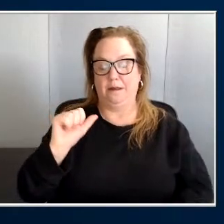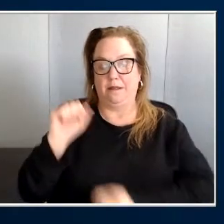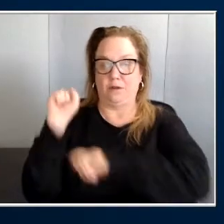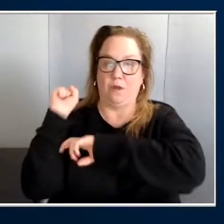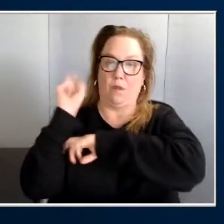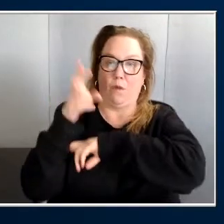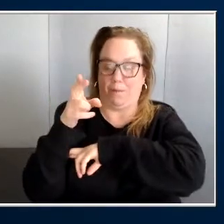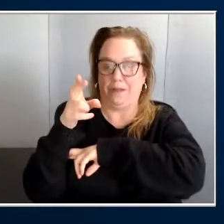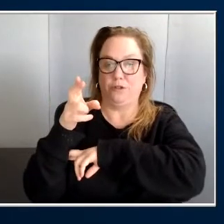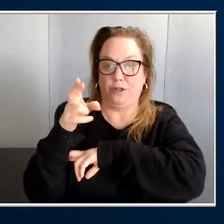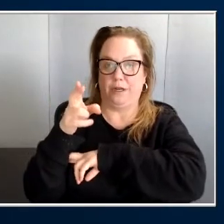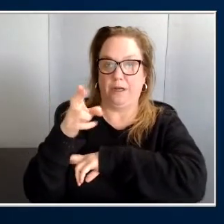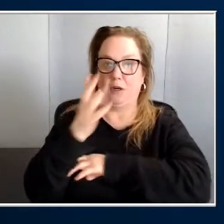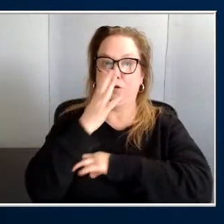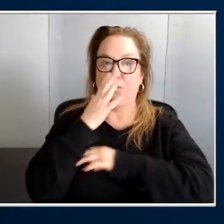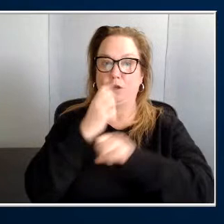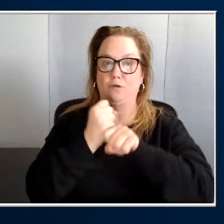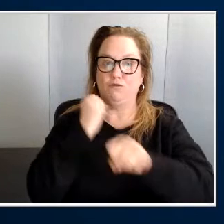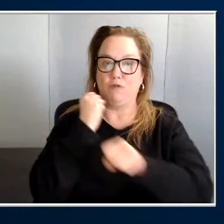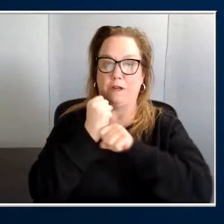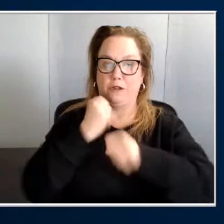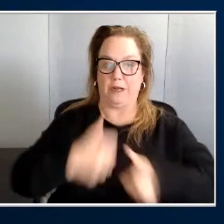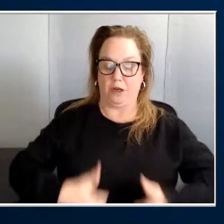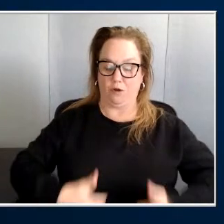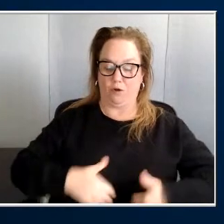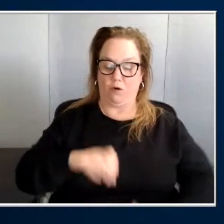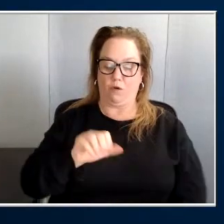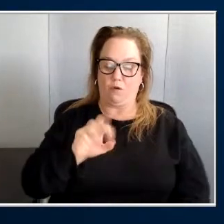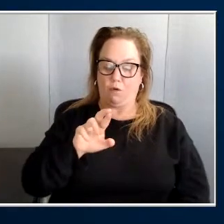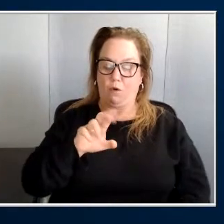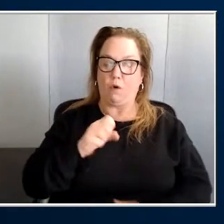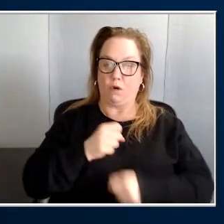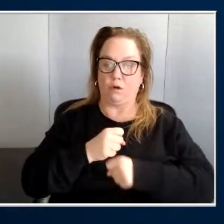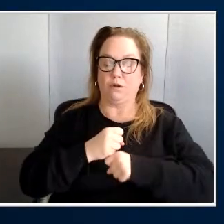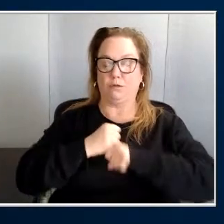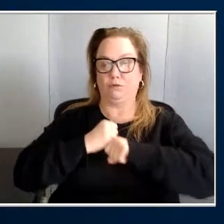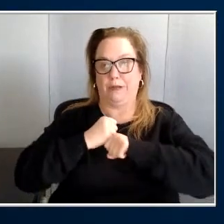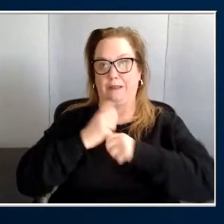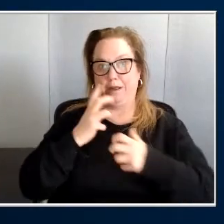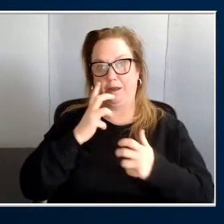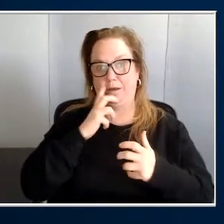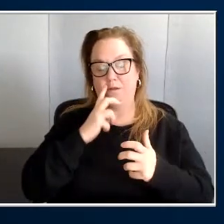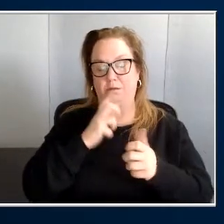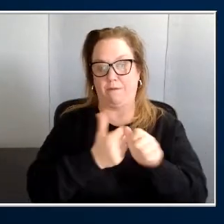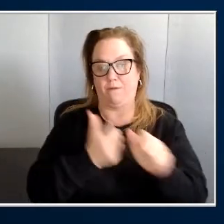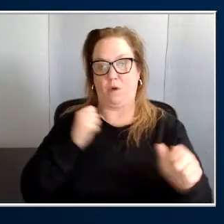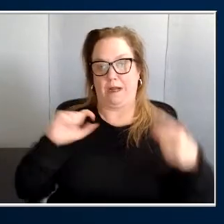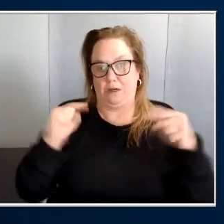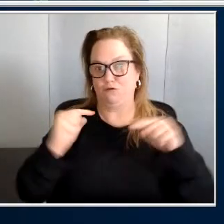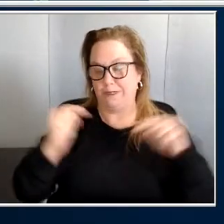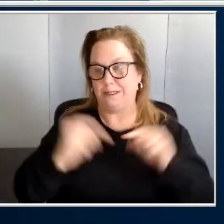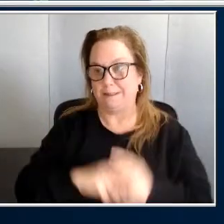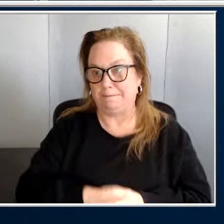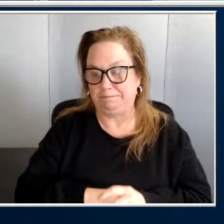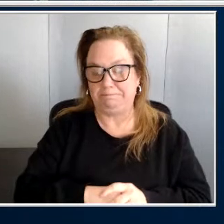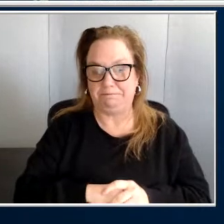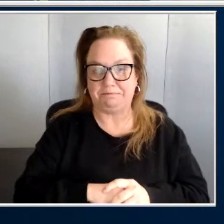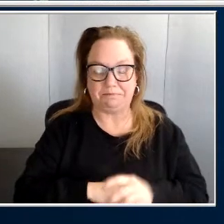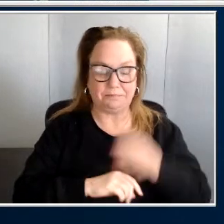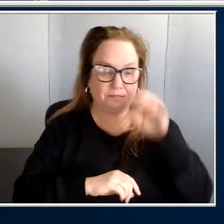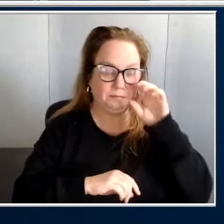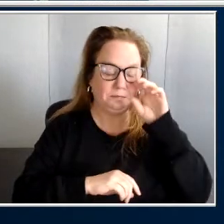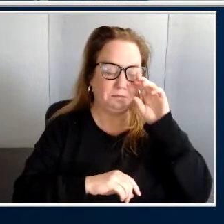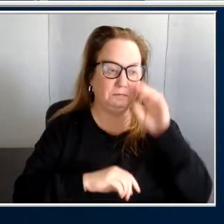good stretching and core strengthening program can be critical to keeping them out from having injuries. And then just a